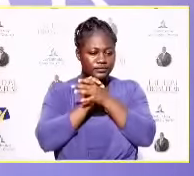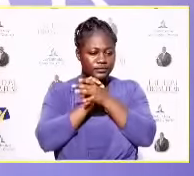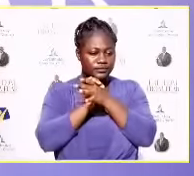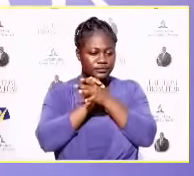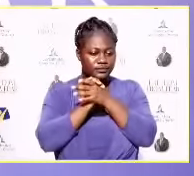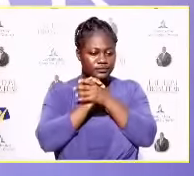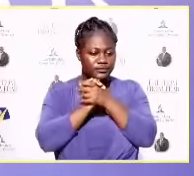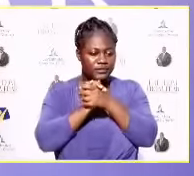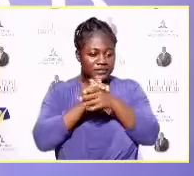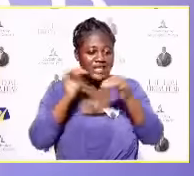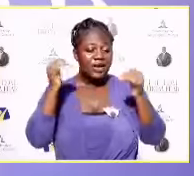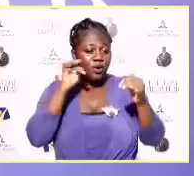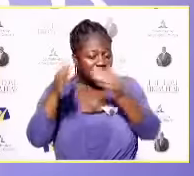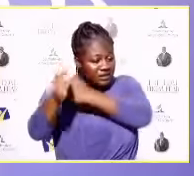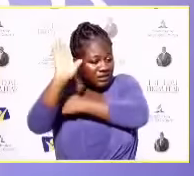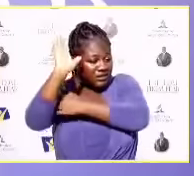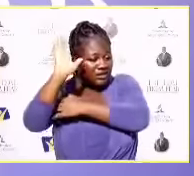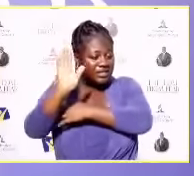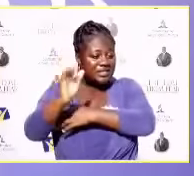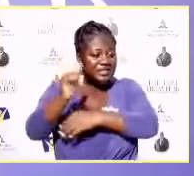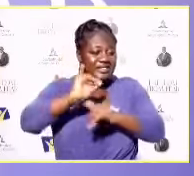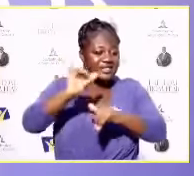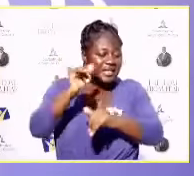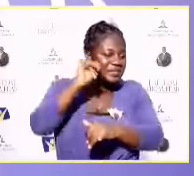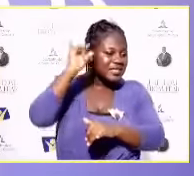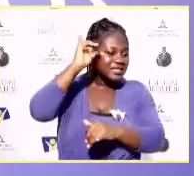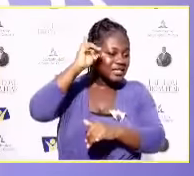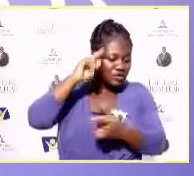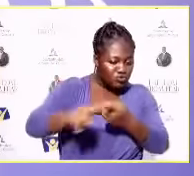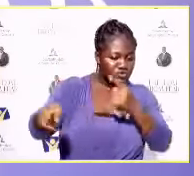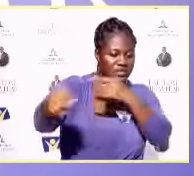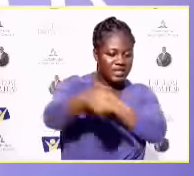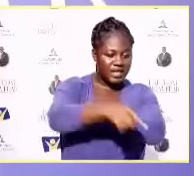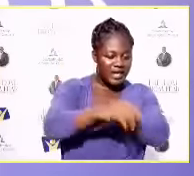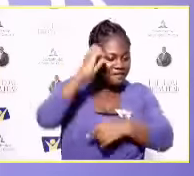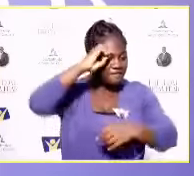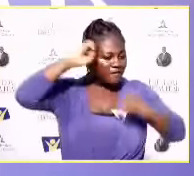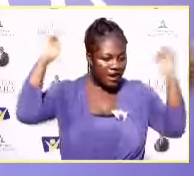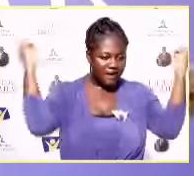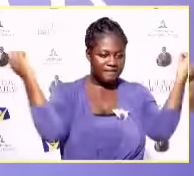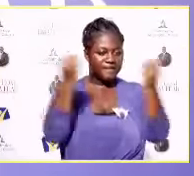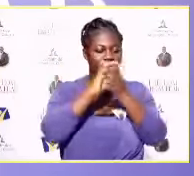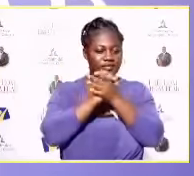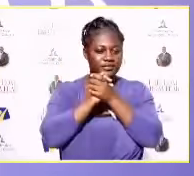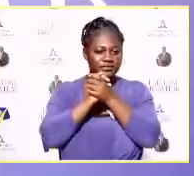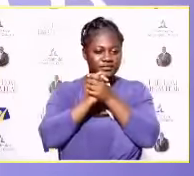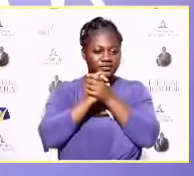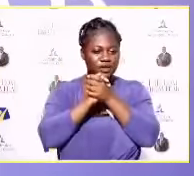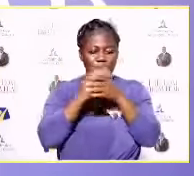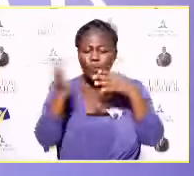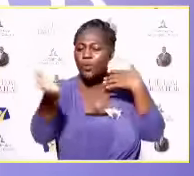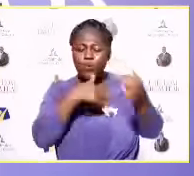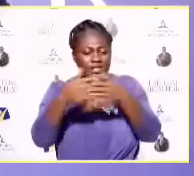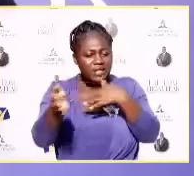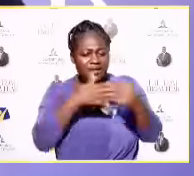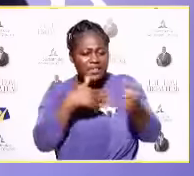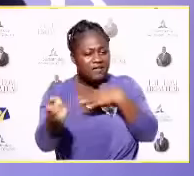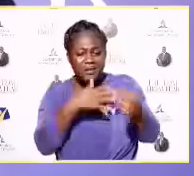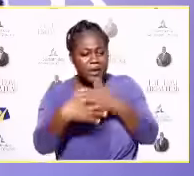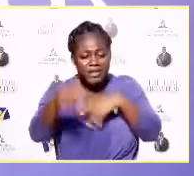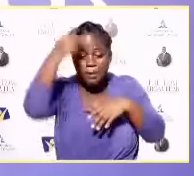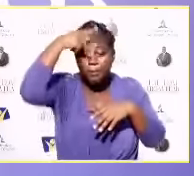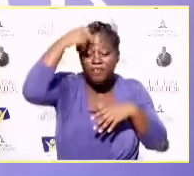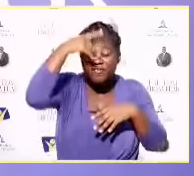Now God is the same yesterday, today, and forever. No matter what your false prophets may tell